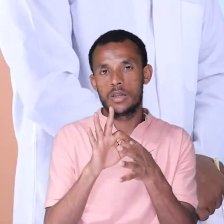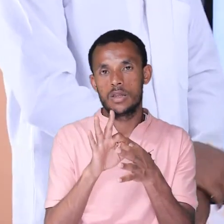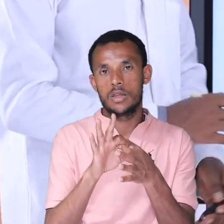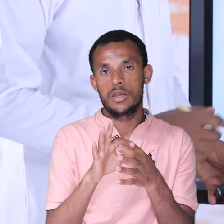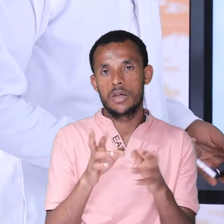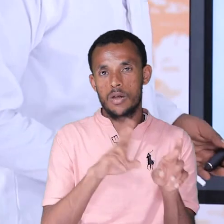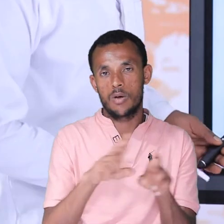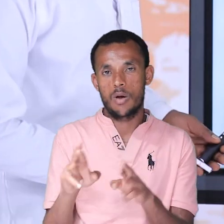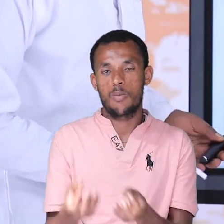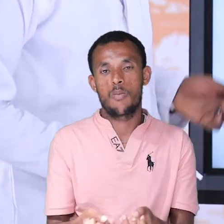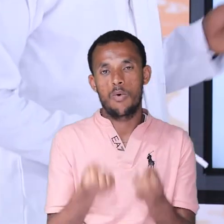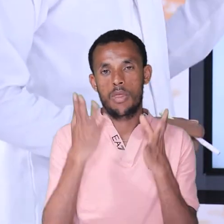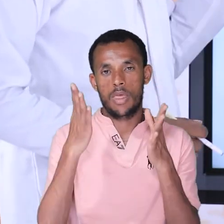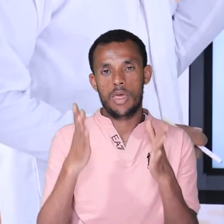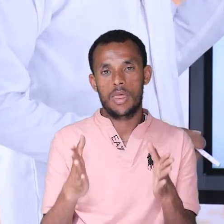polygons.